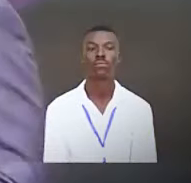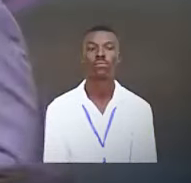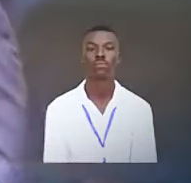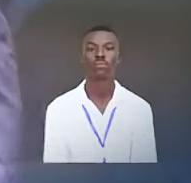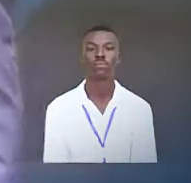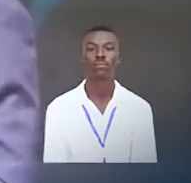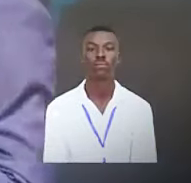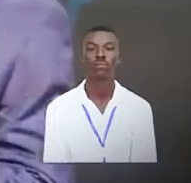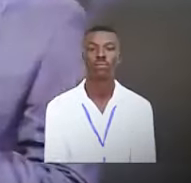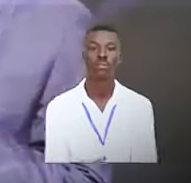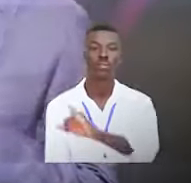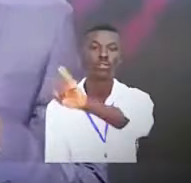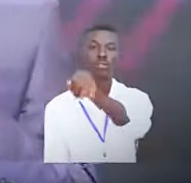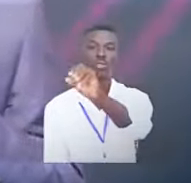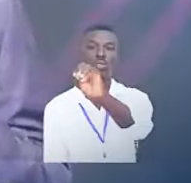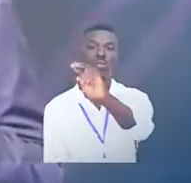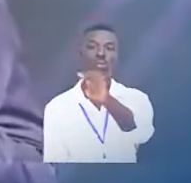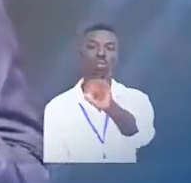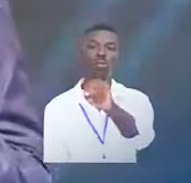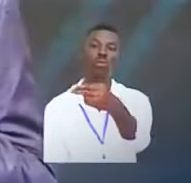Jonah 2, verse 8.